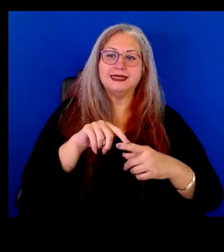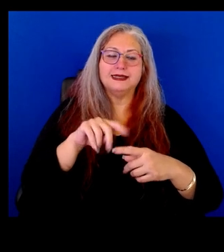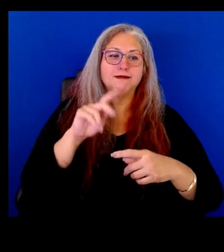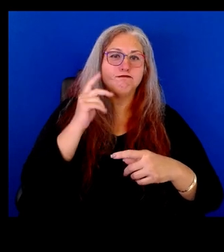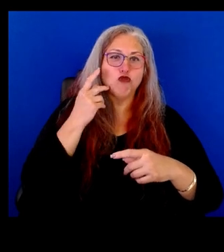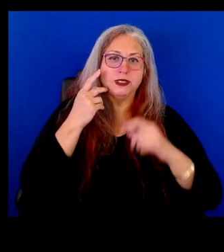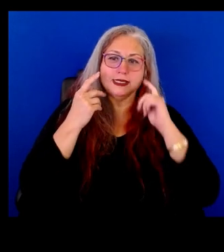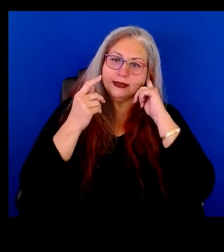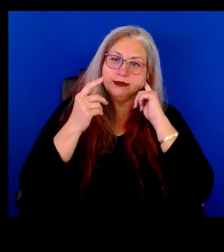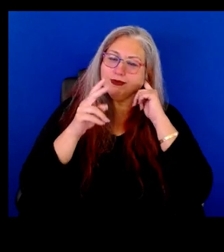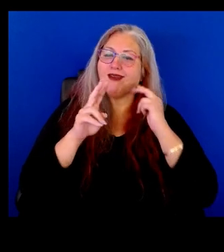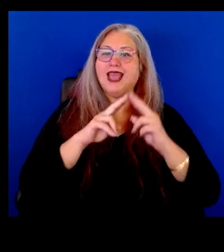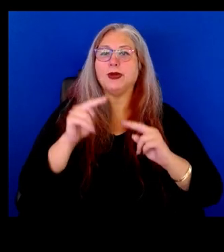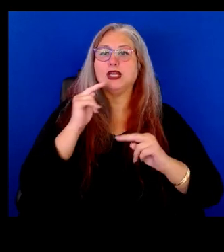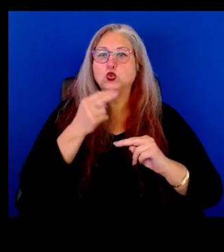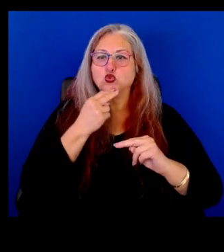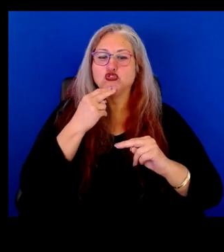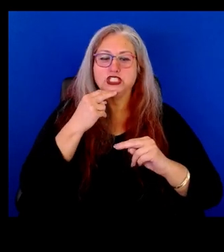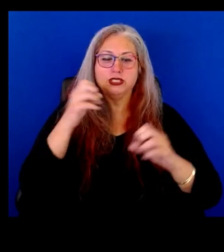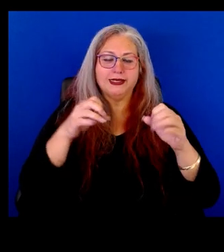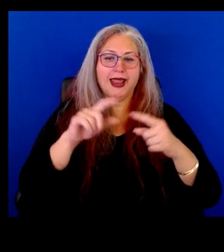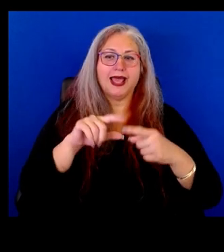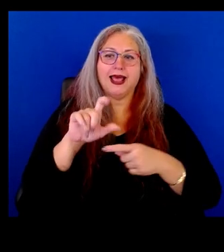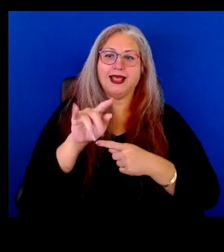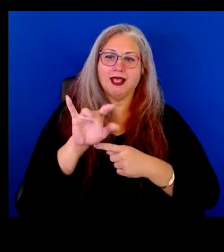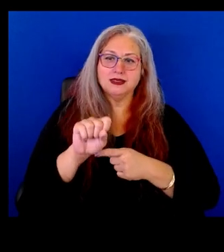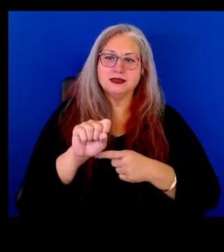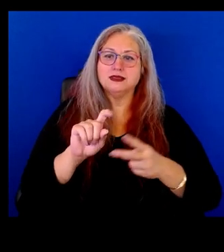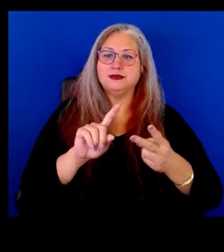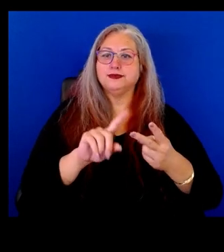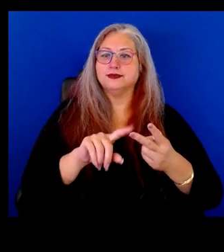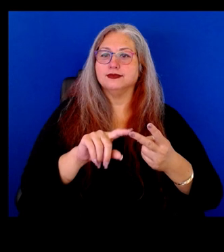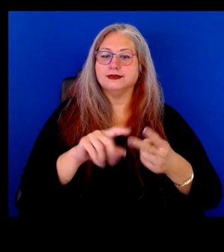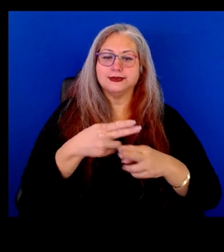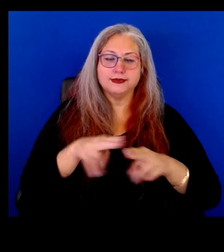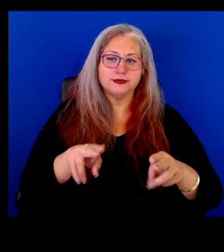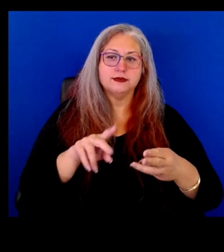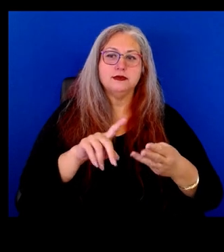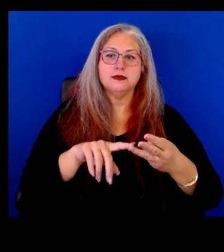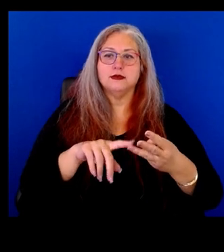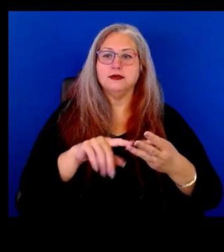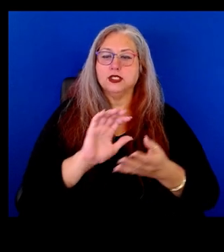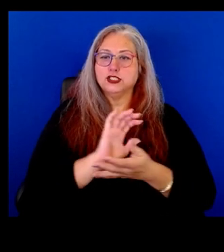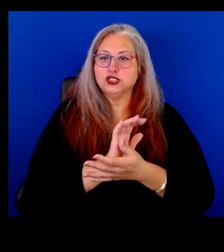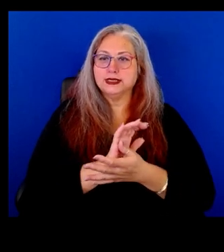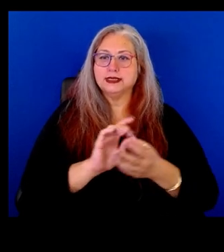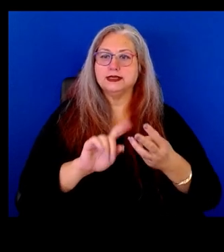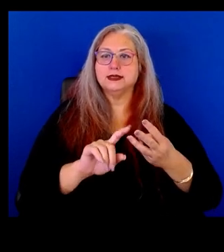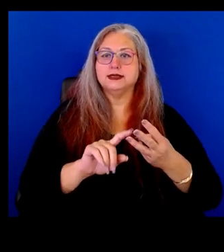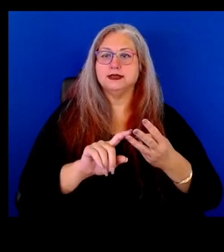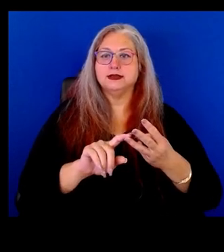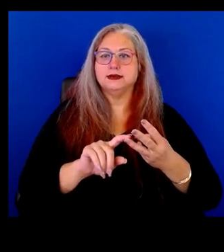really nutritious ingredients, such as lentils, eggs,